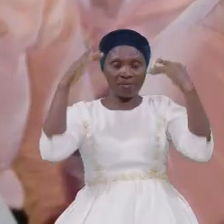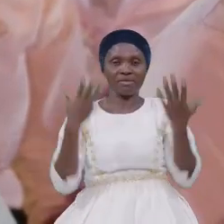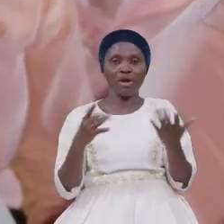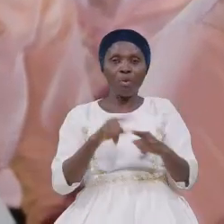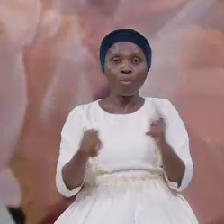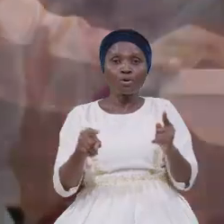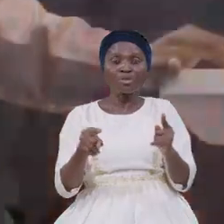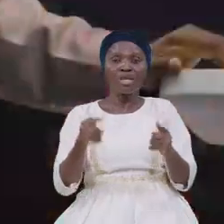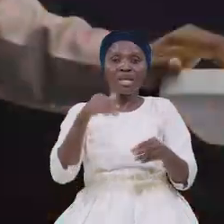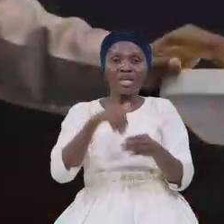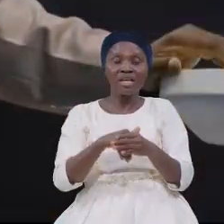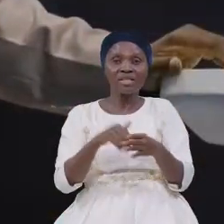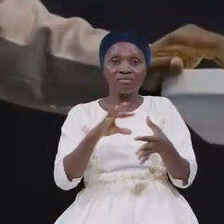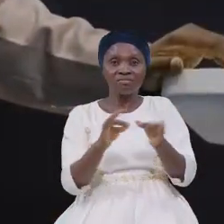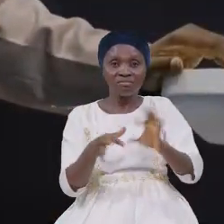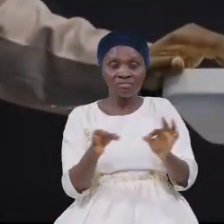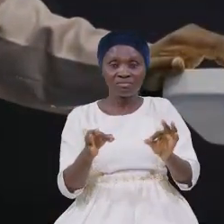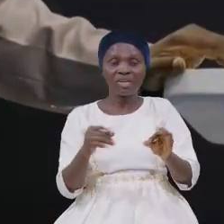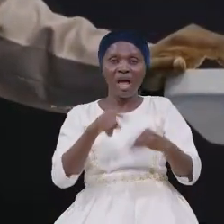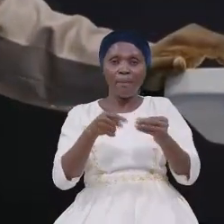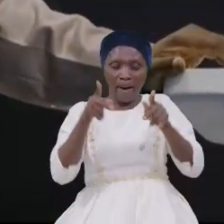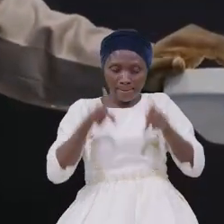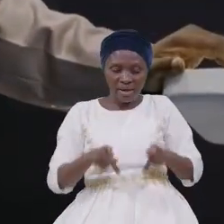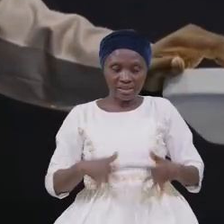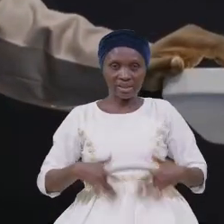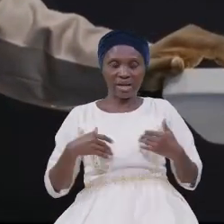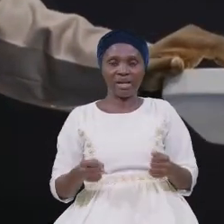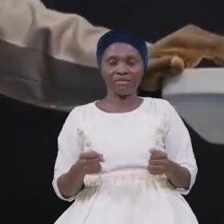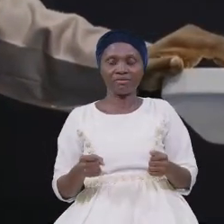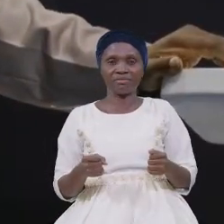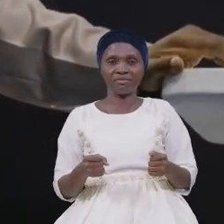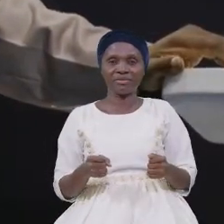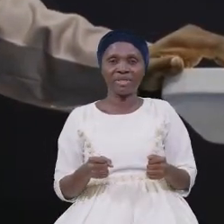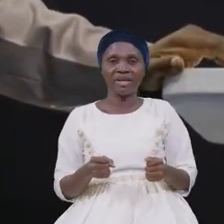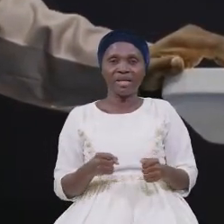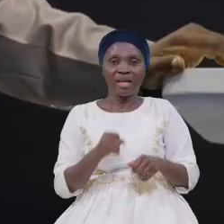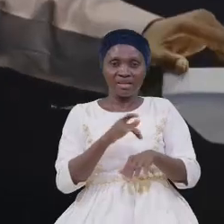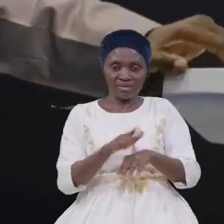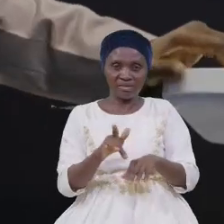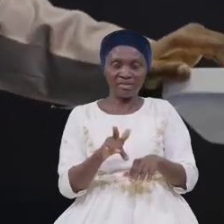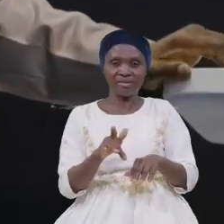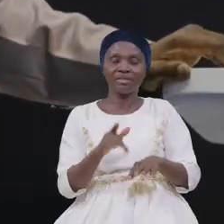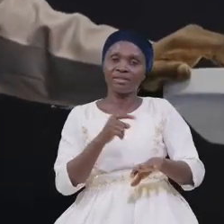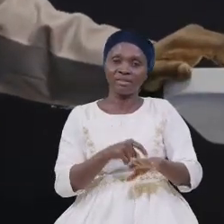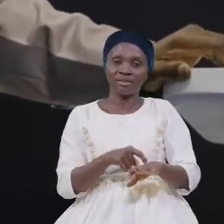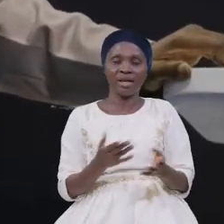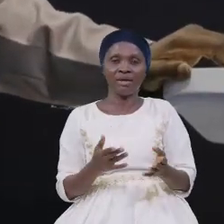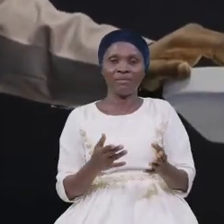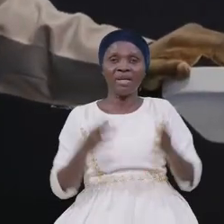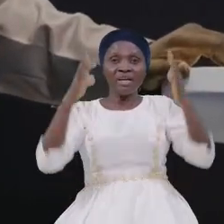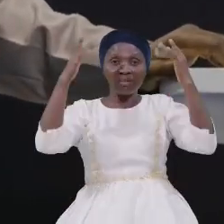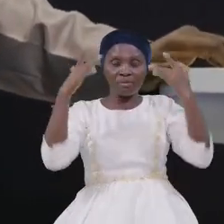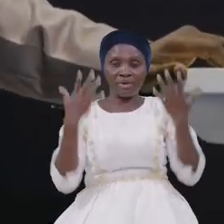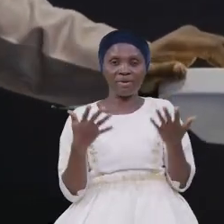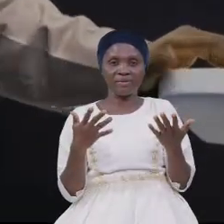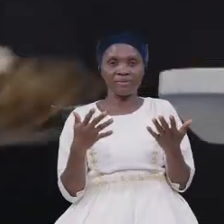your rain is ready. Old come, the rain of righteousness